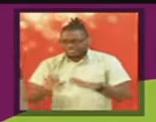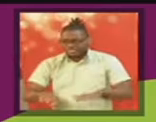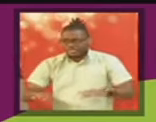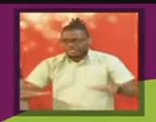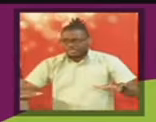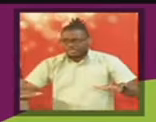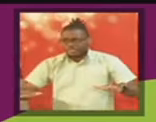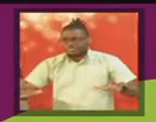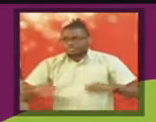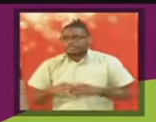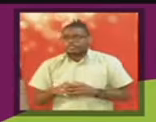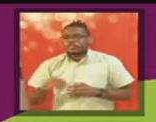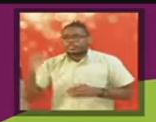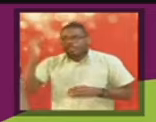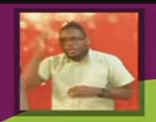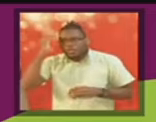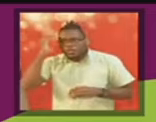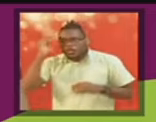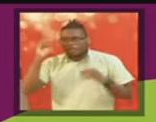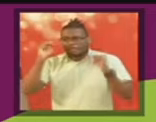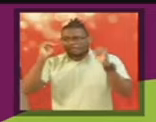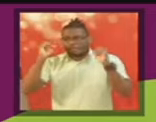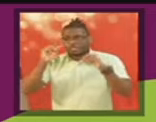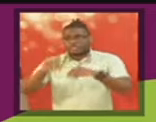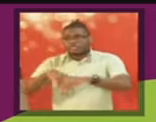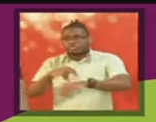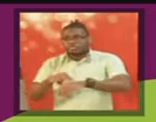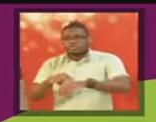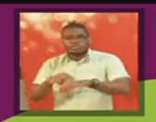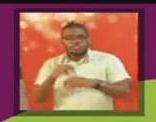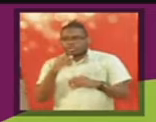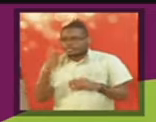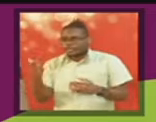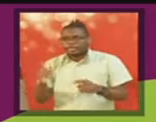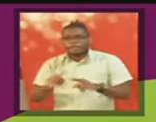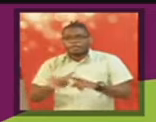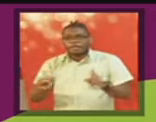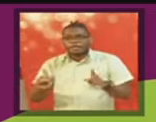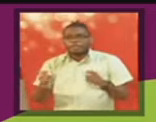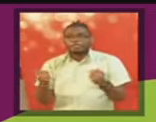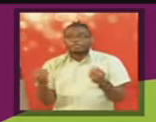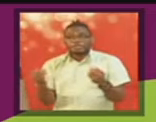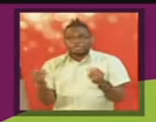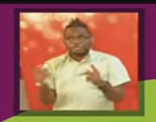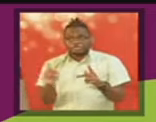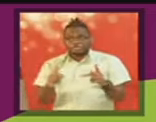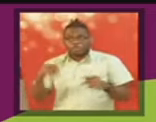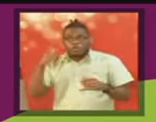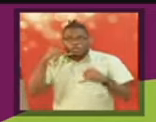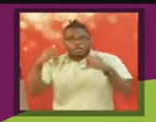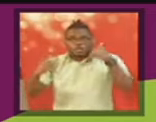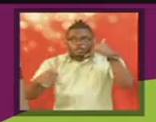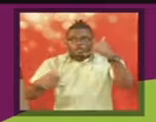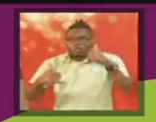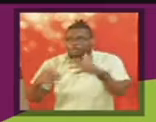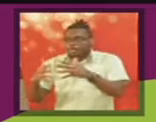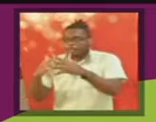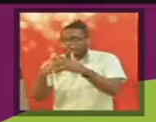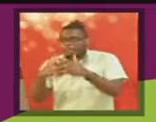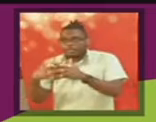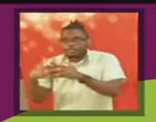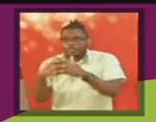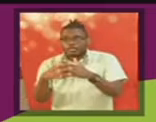there, but we have been getting a lot of calls from American citizens who have informed us when